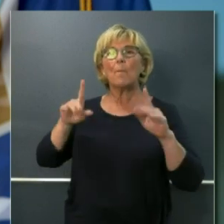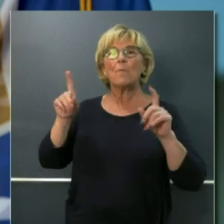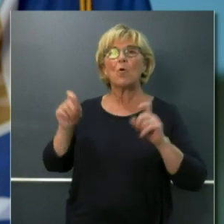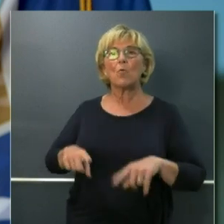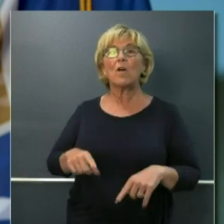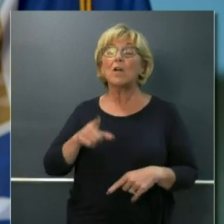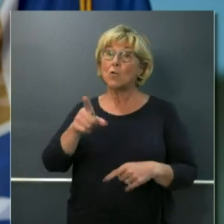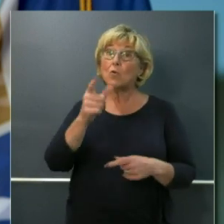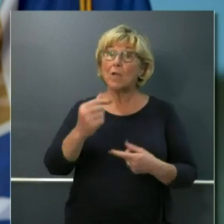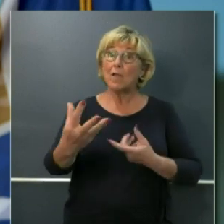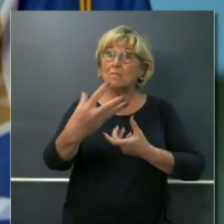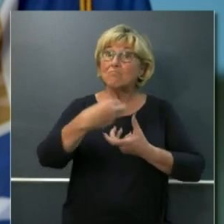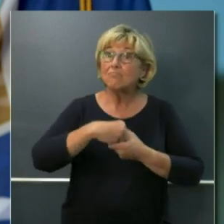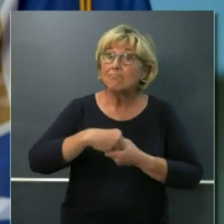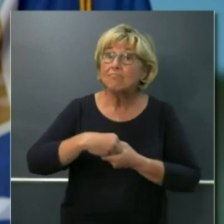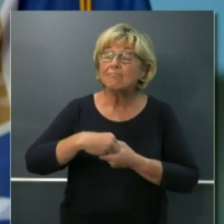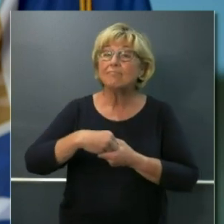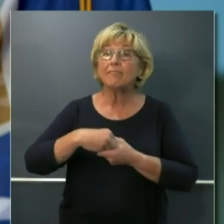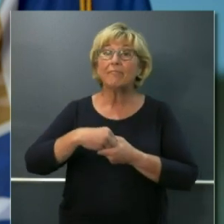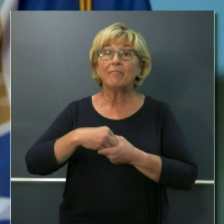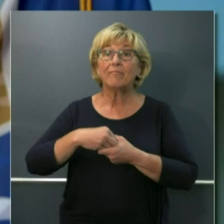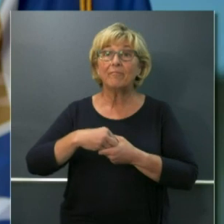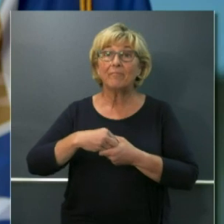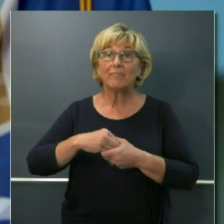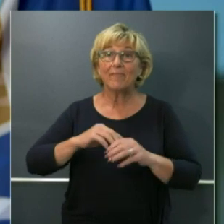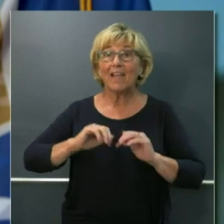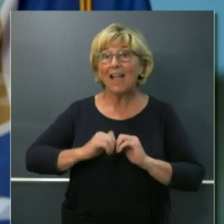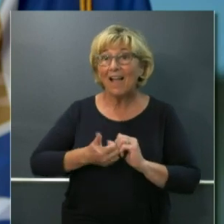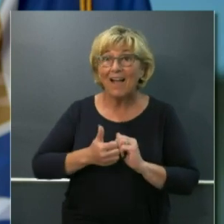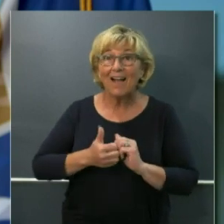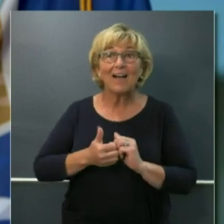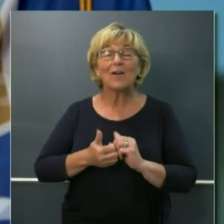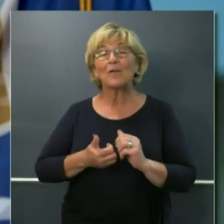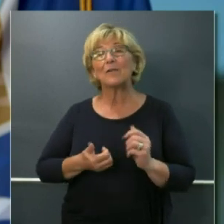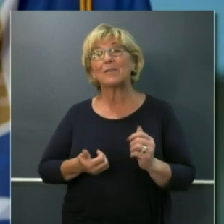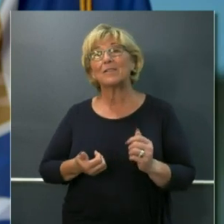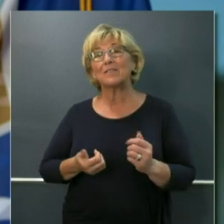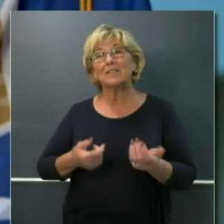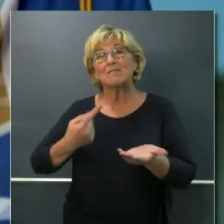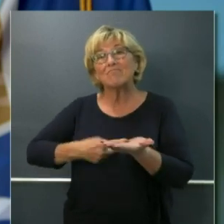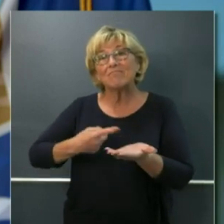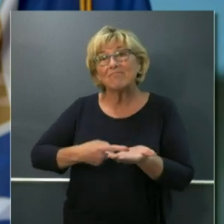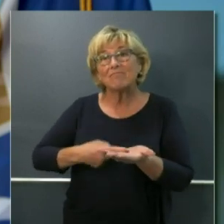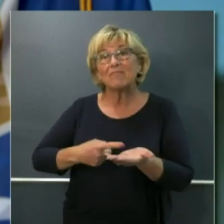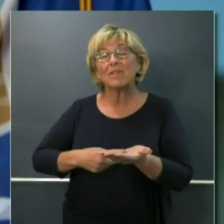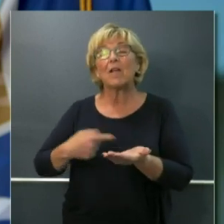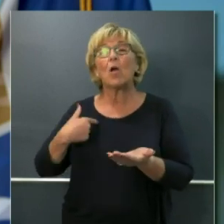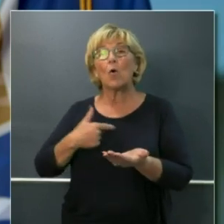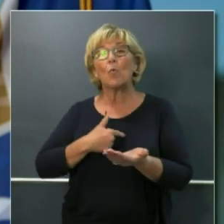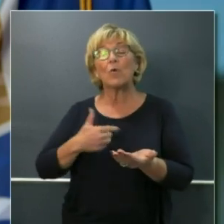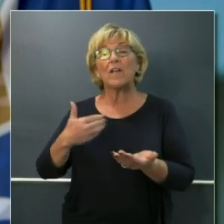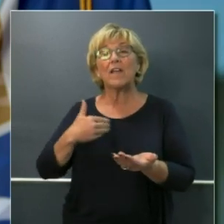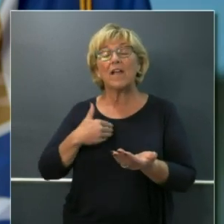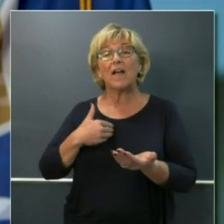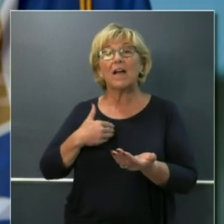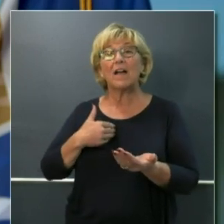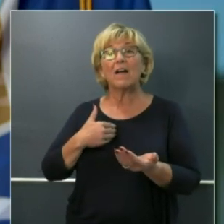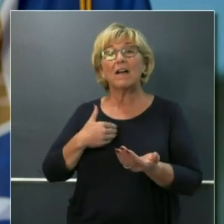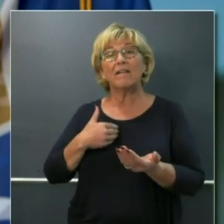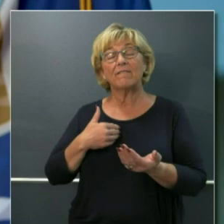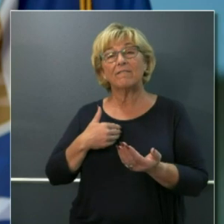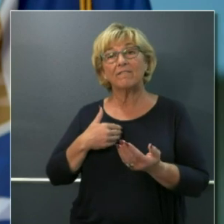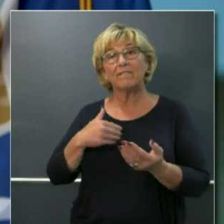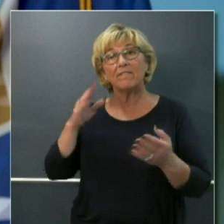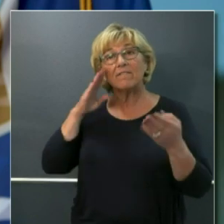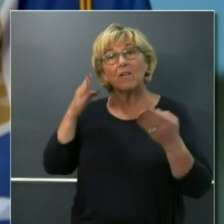too can participate not only in a sector-by-sector conversation. We have our digital roundtable in that respect, again, for retail